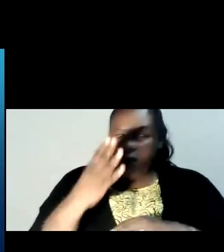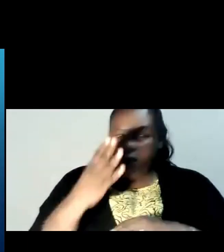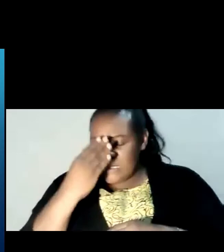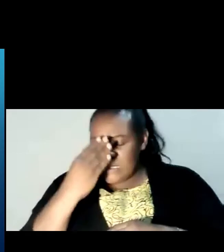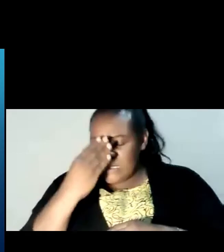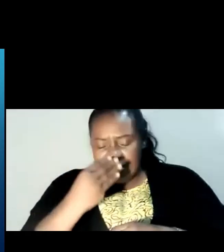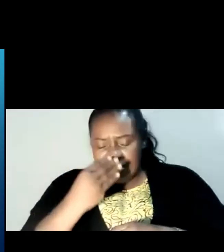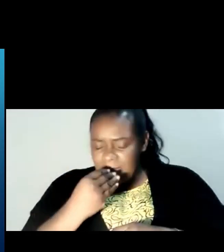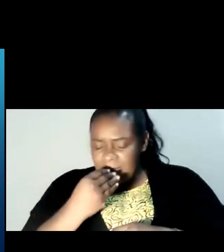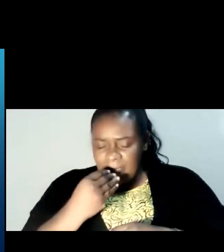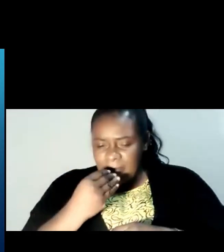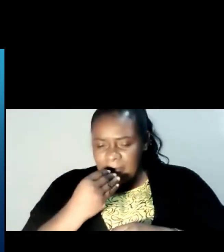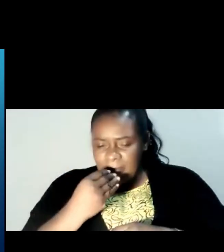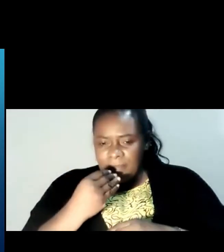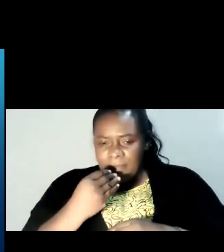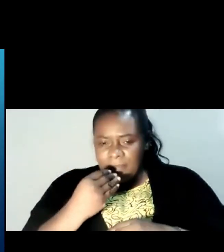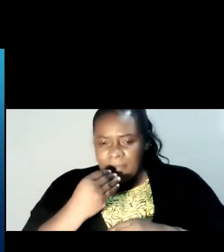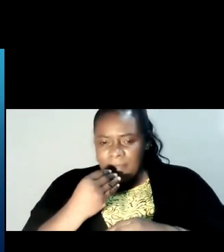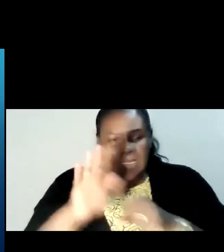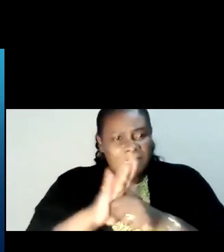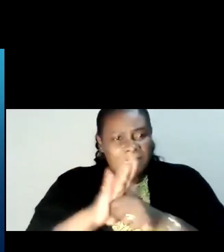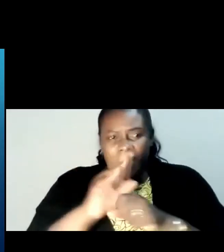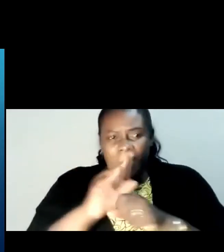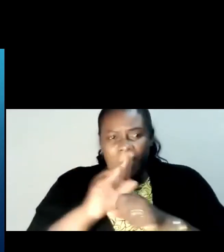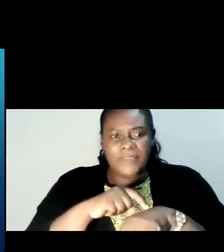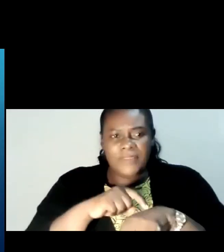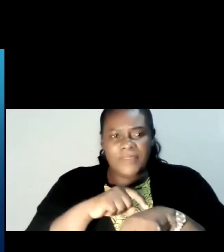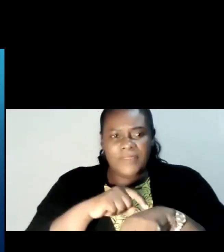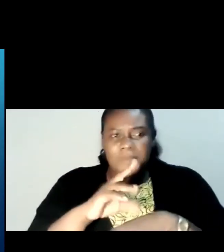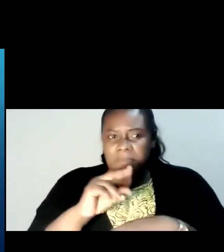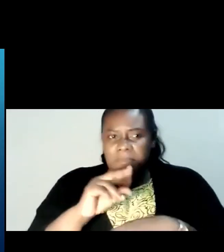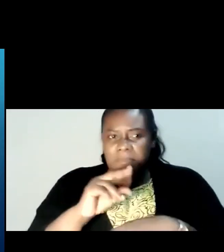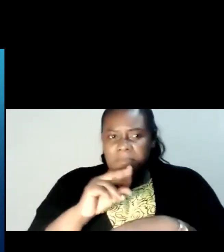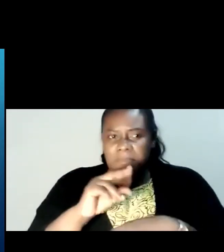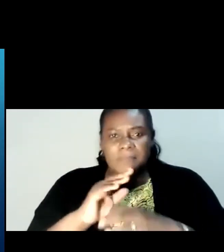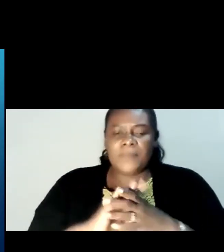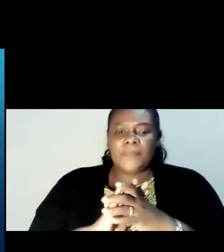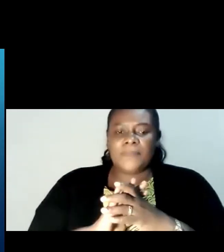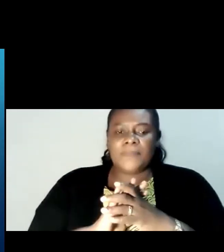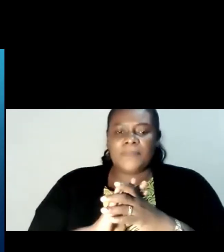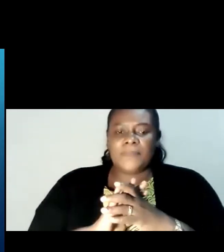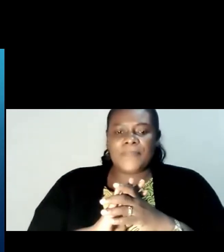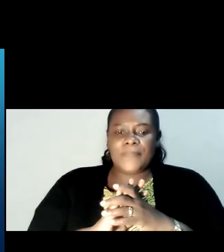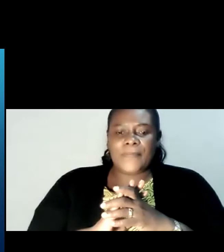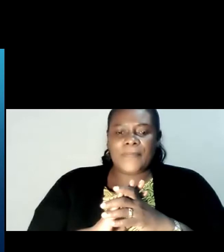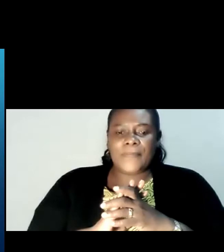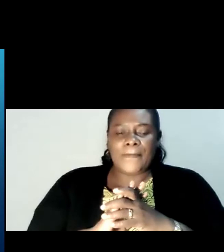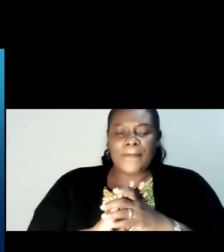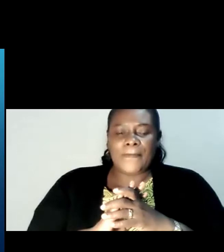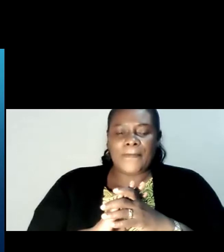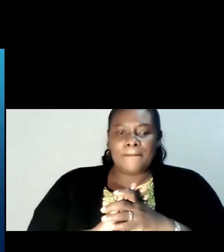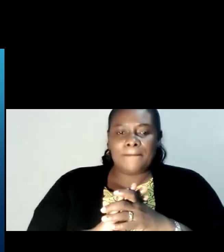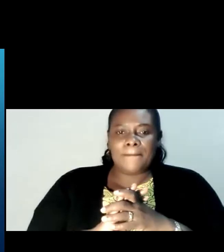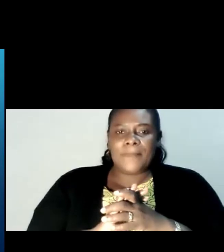that you develop around the time that you're going to bed. it's important